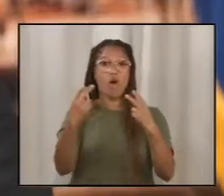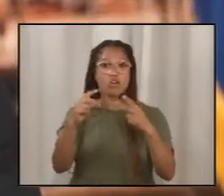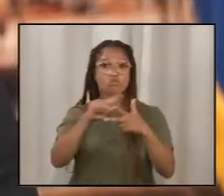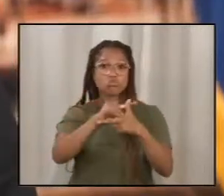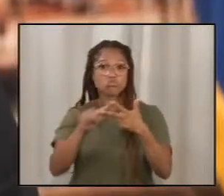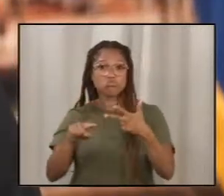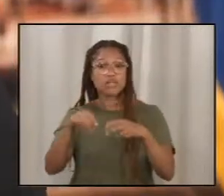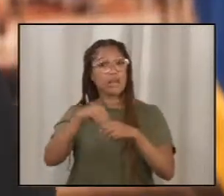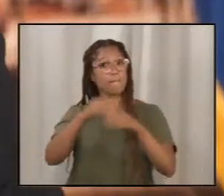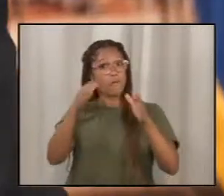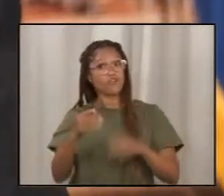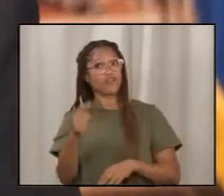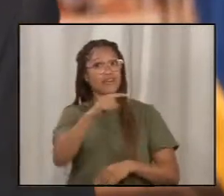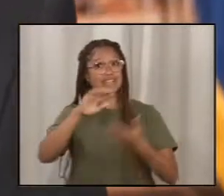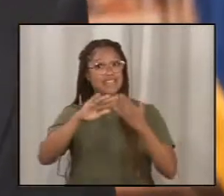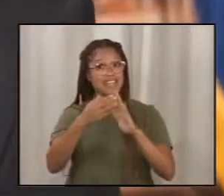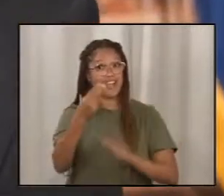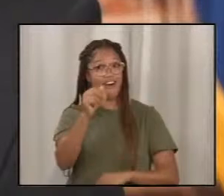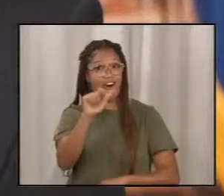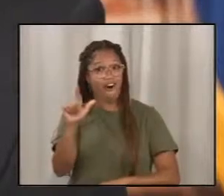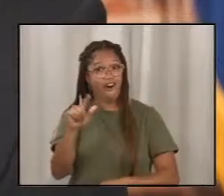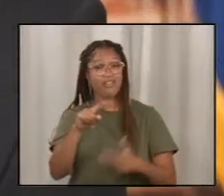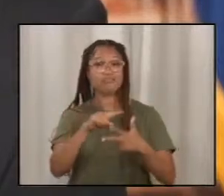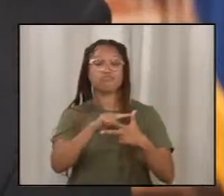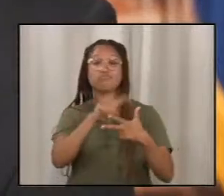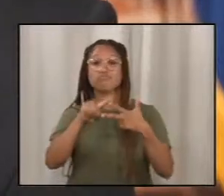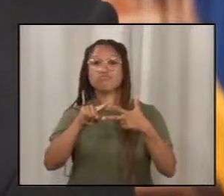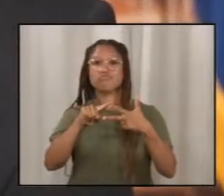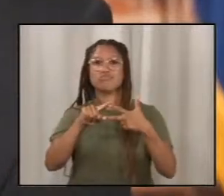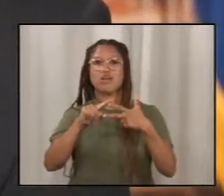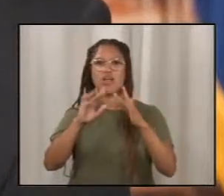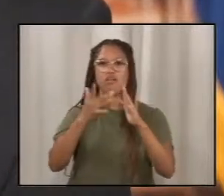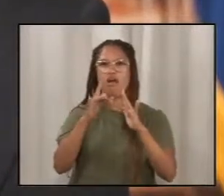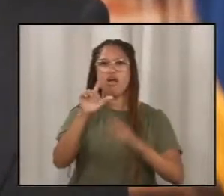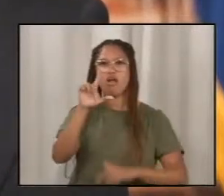in person at City Hall, or you can go to